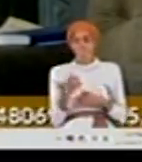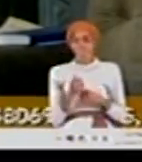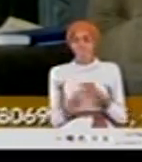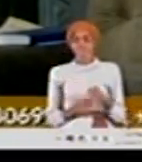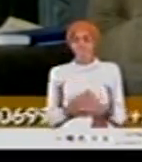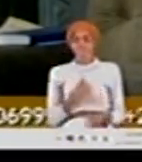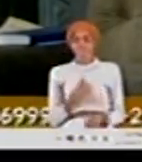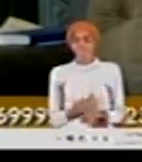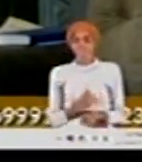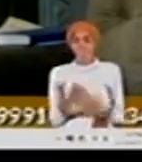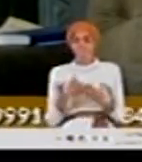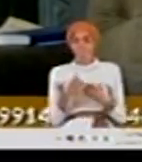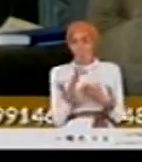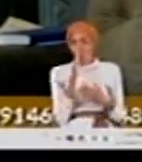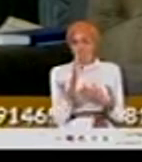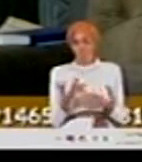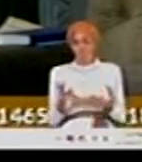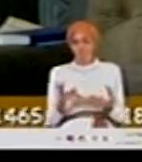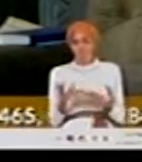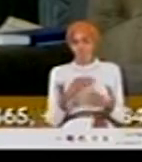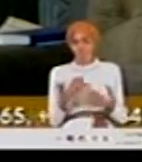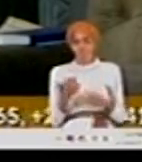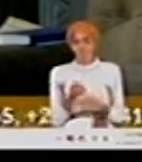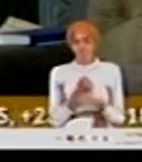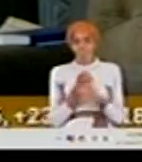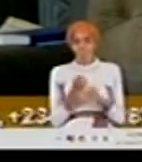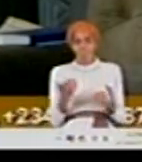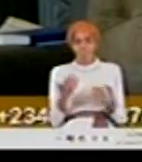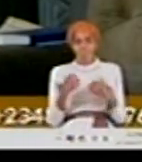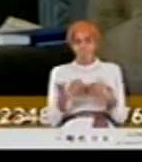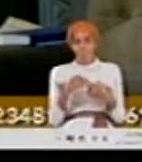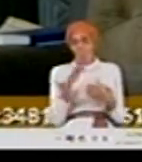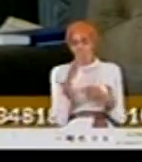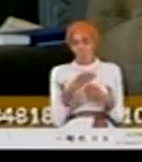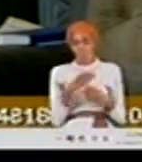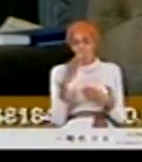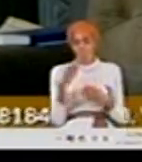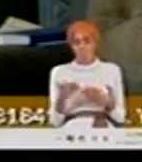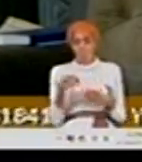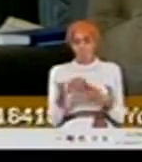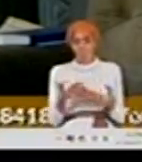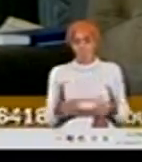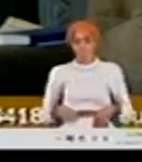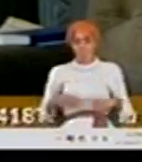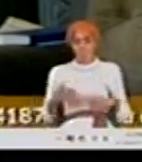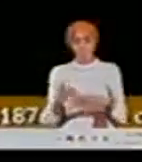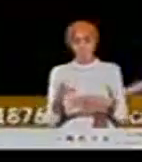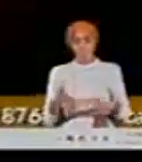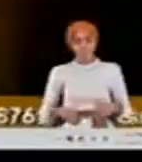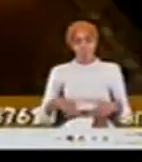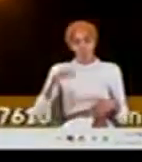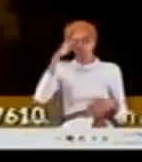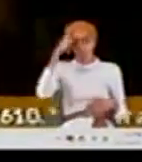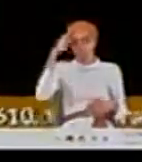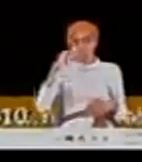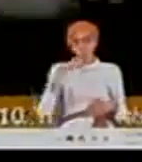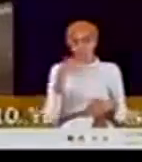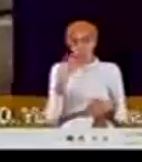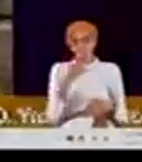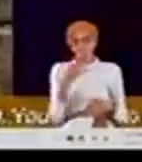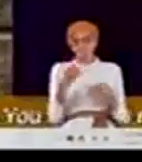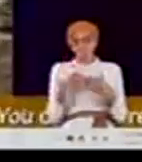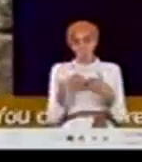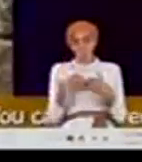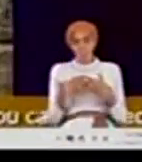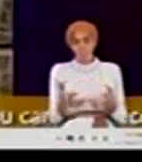done and uh Salvation has been completed in the life of the young man who had come